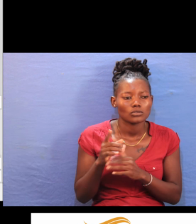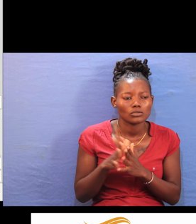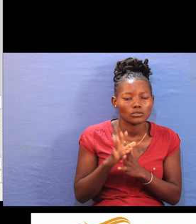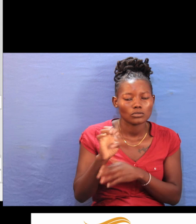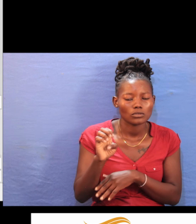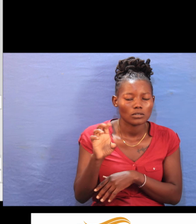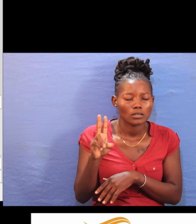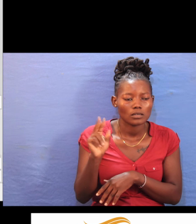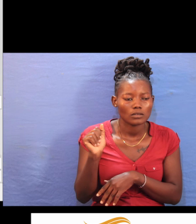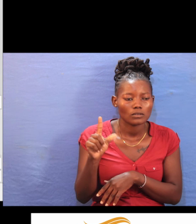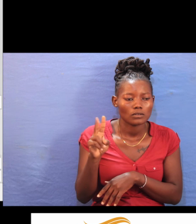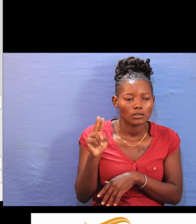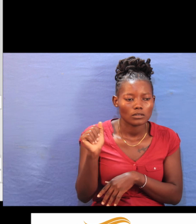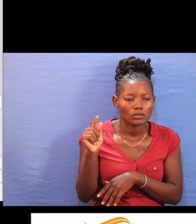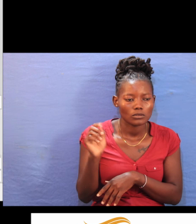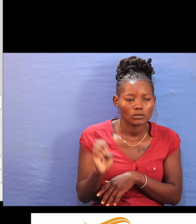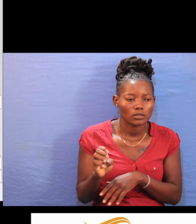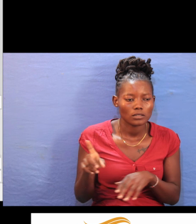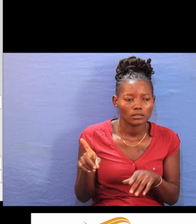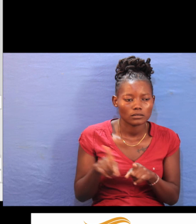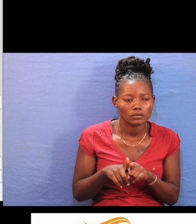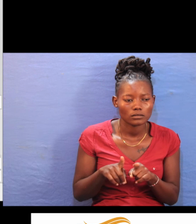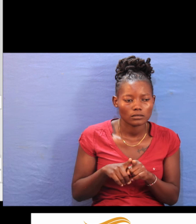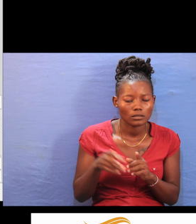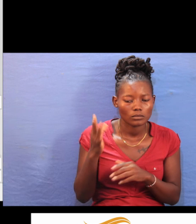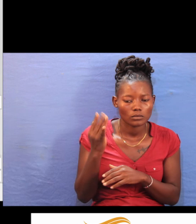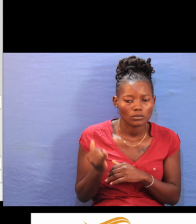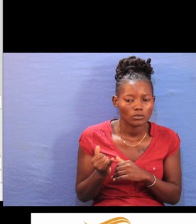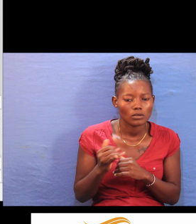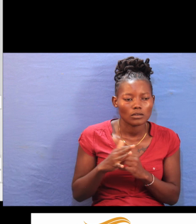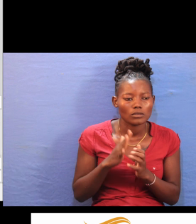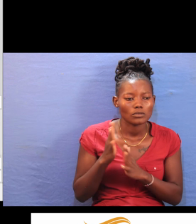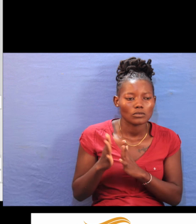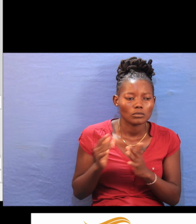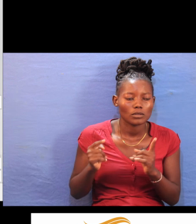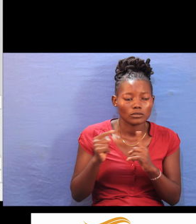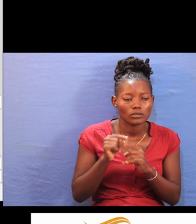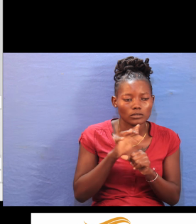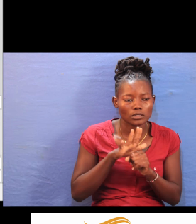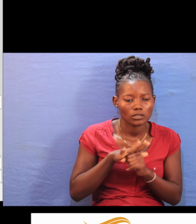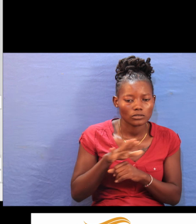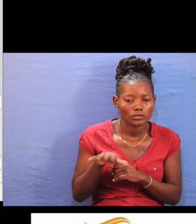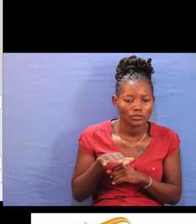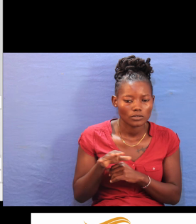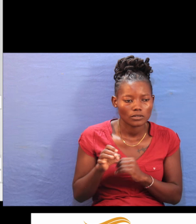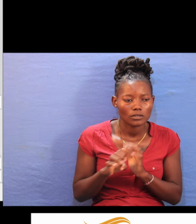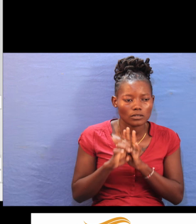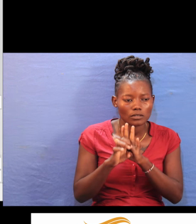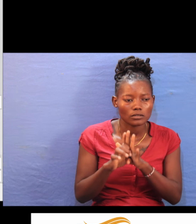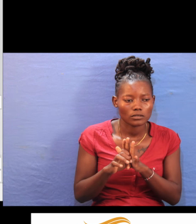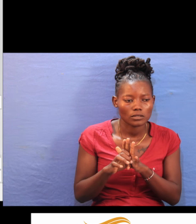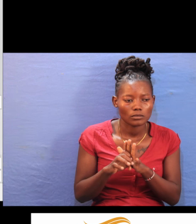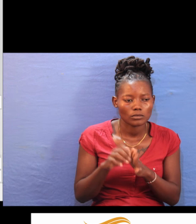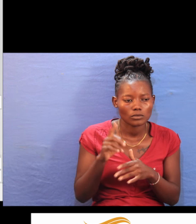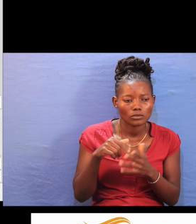there. Okay. So we need to provide support and encouragement for training and for the goals that are